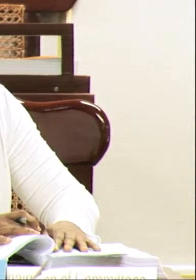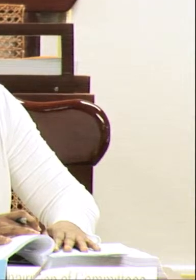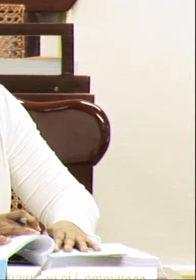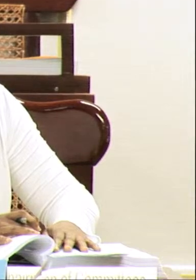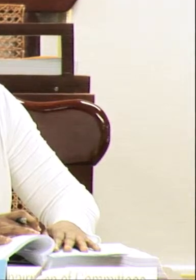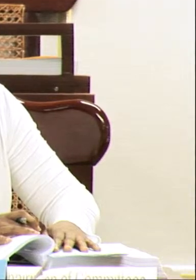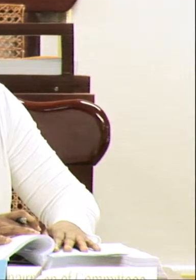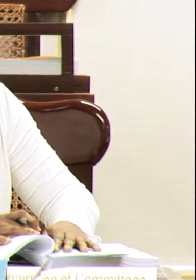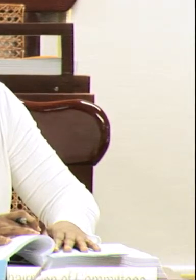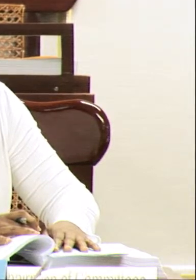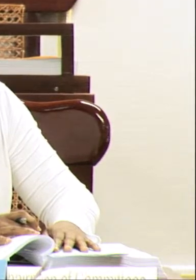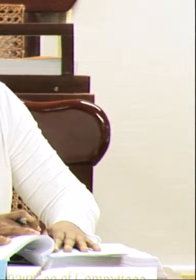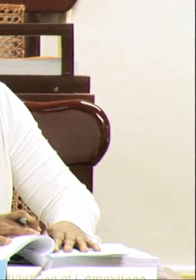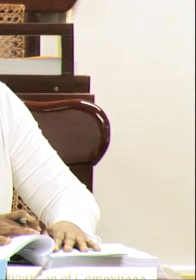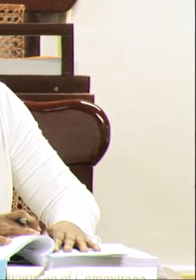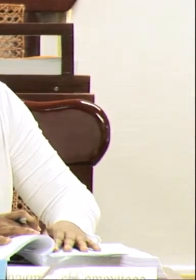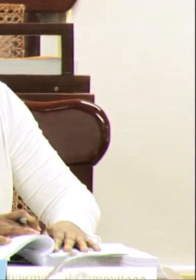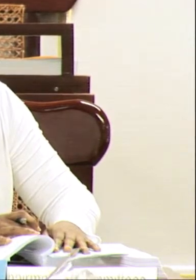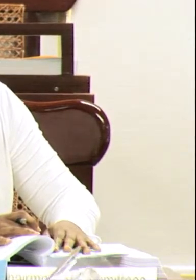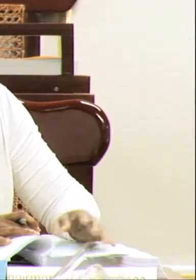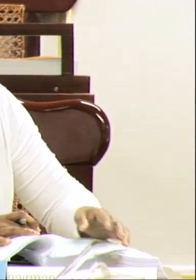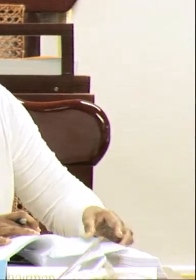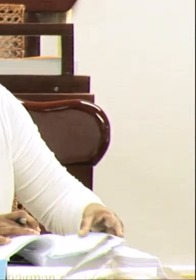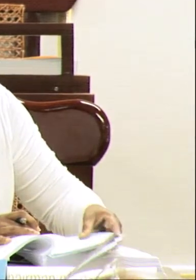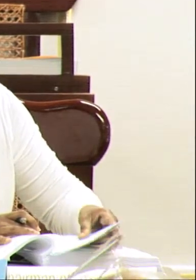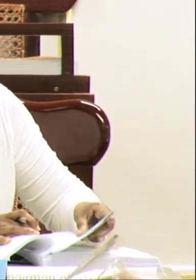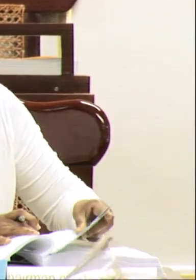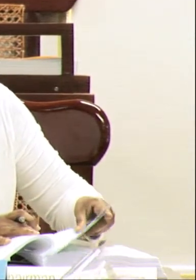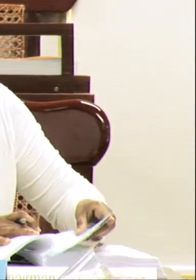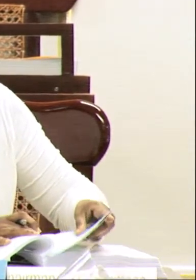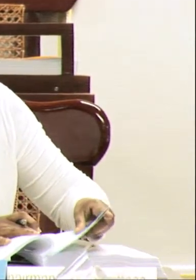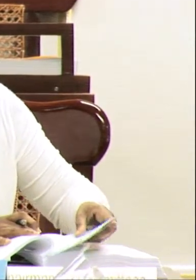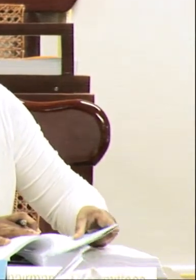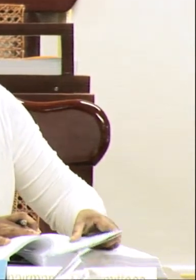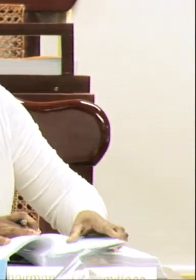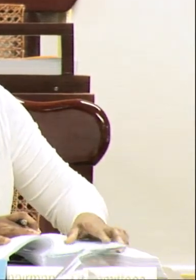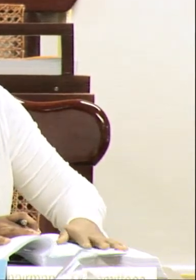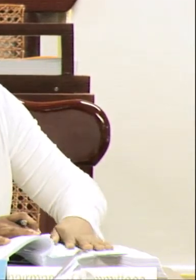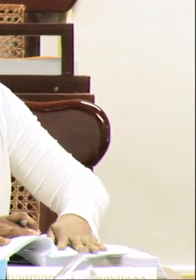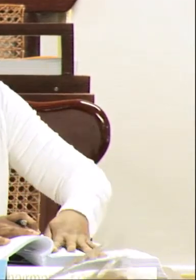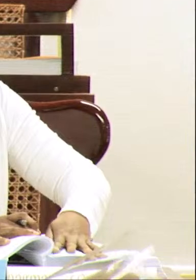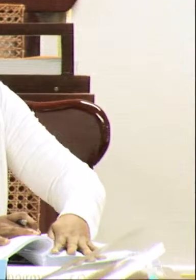said, that this matter could be dealt with